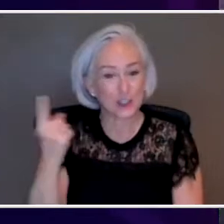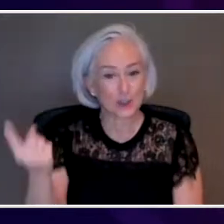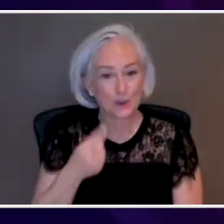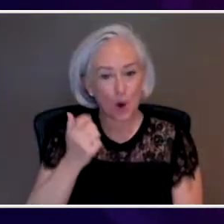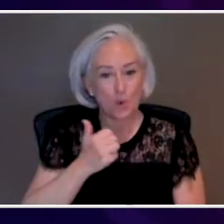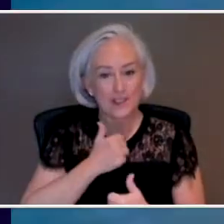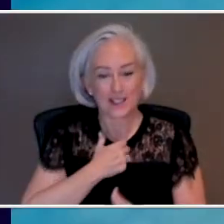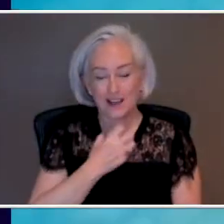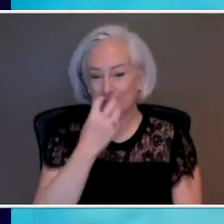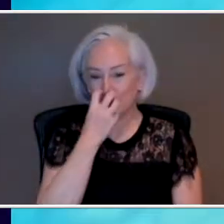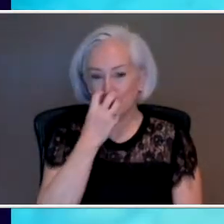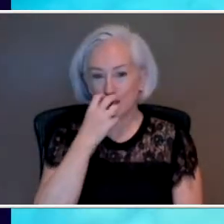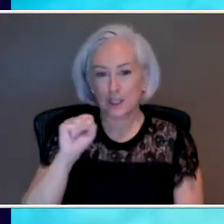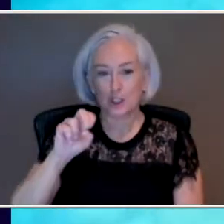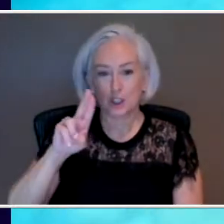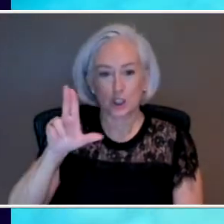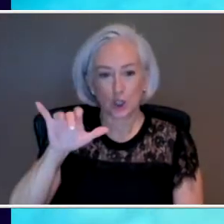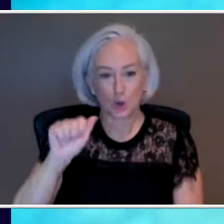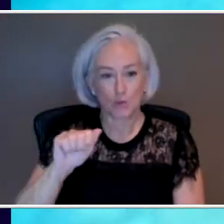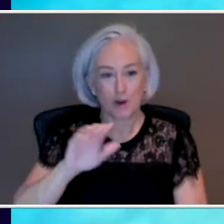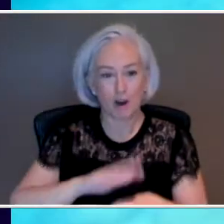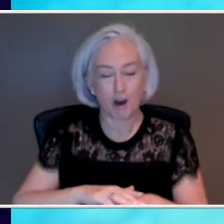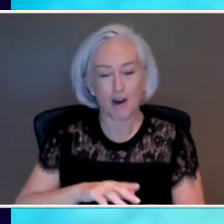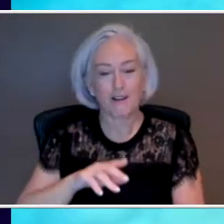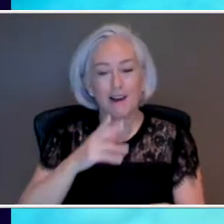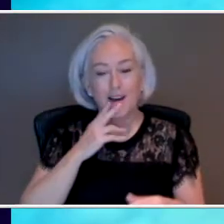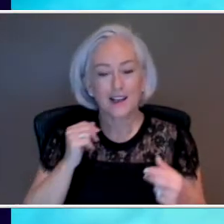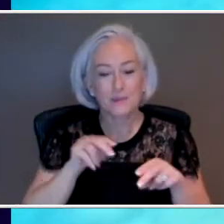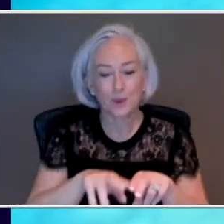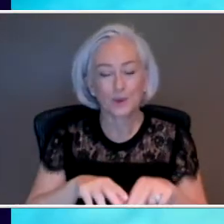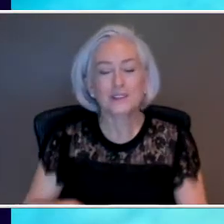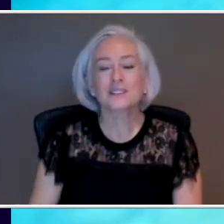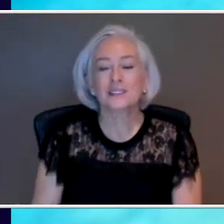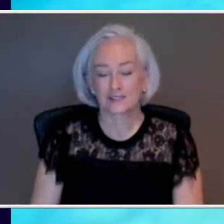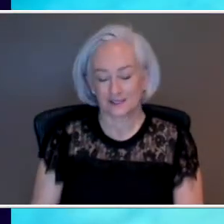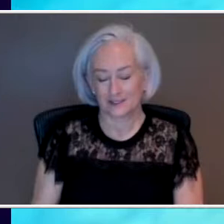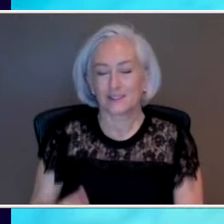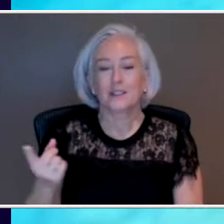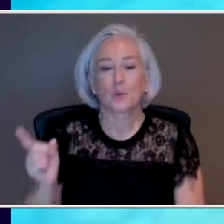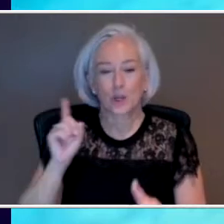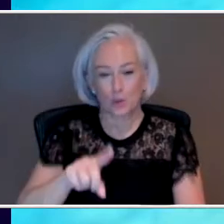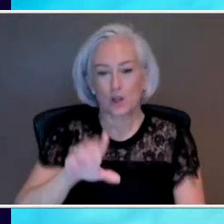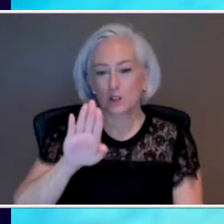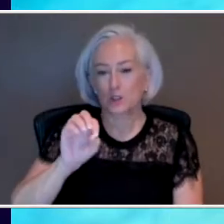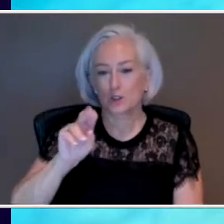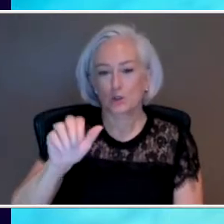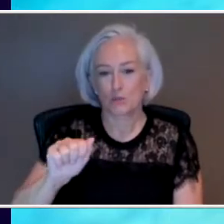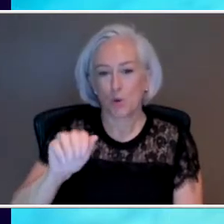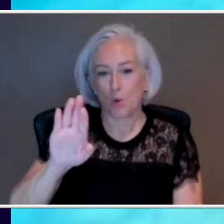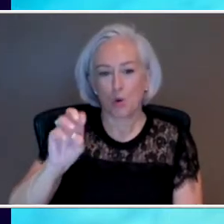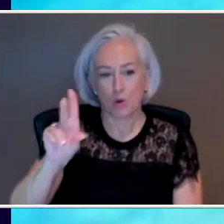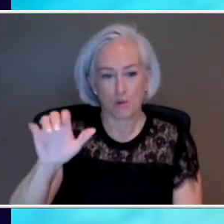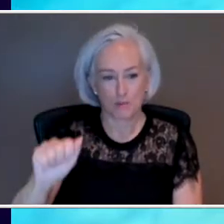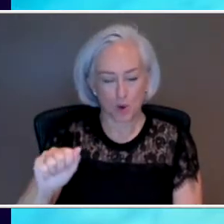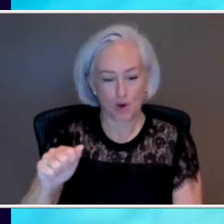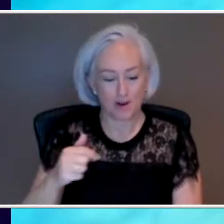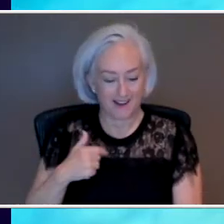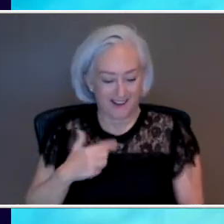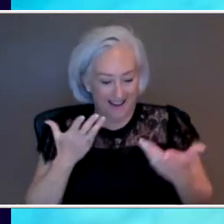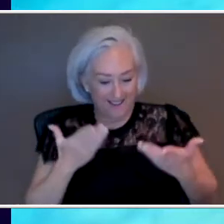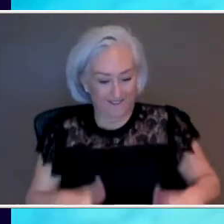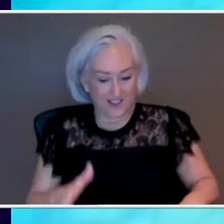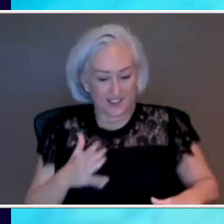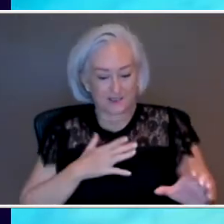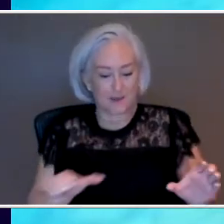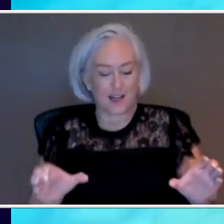some on your honeymoon. Where did you honeymoon? So we went. Our honeymoon was in Bora Bora I actually finished my certification in Bora